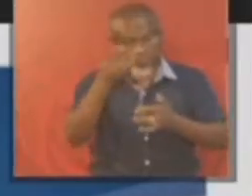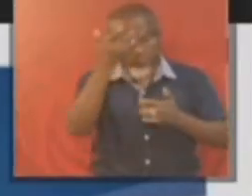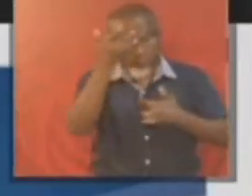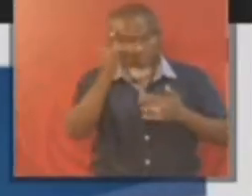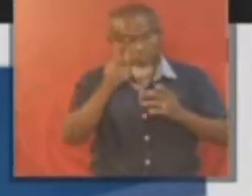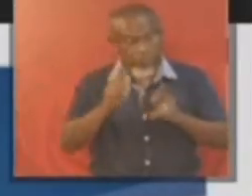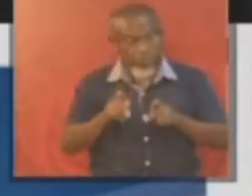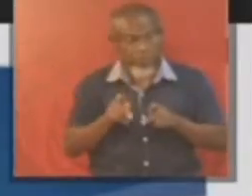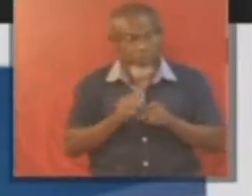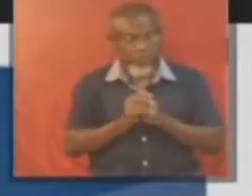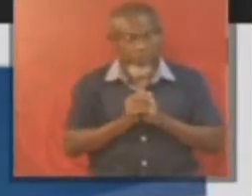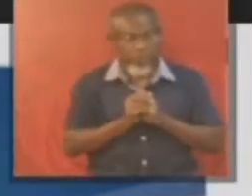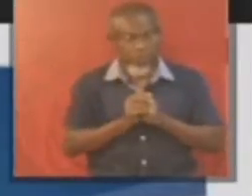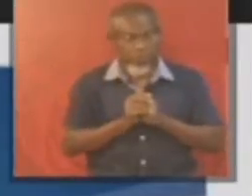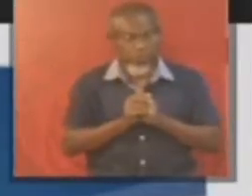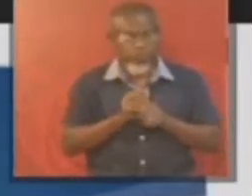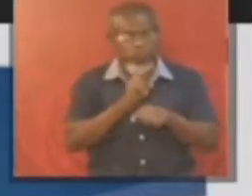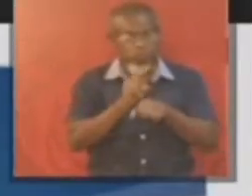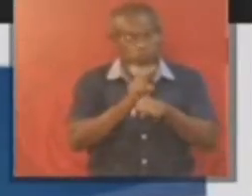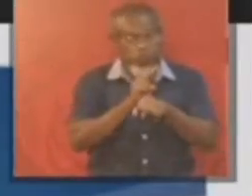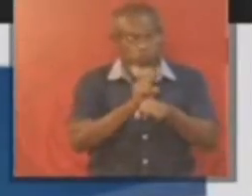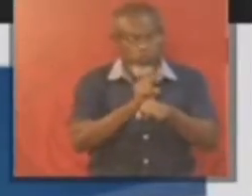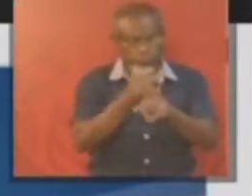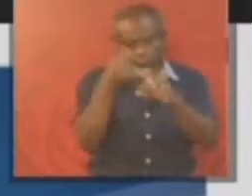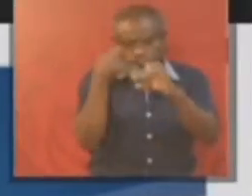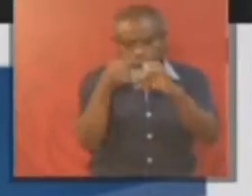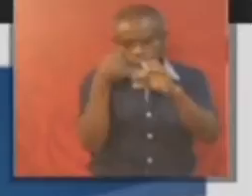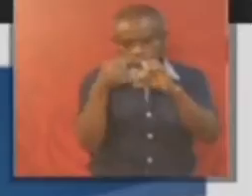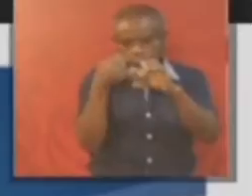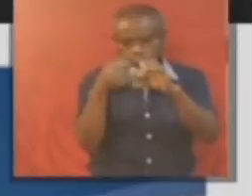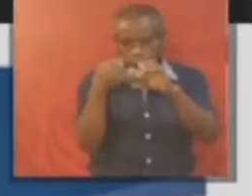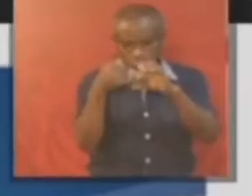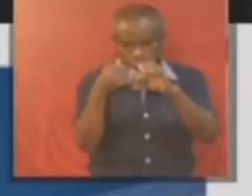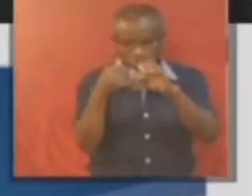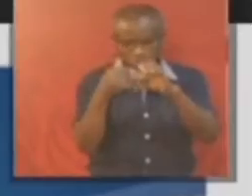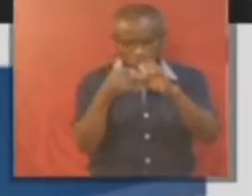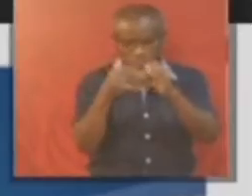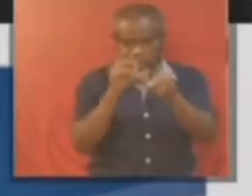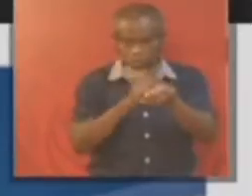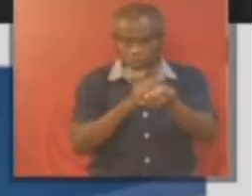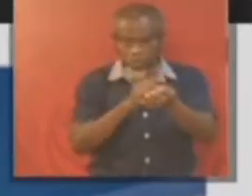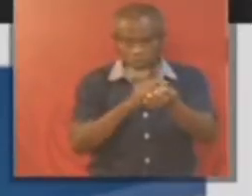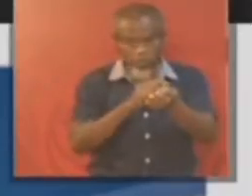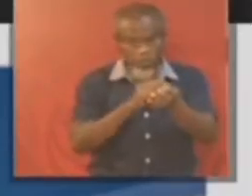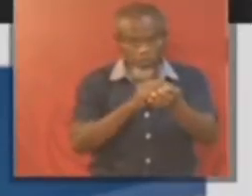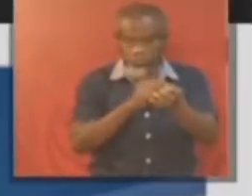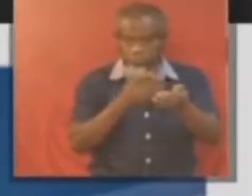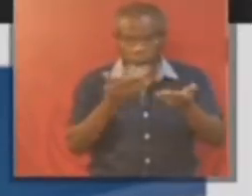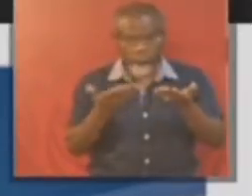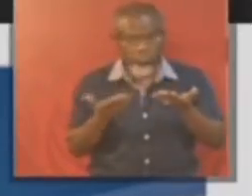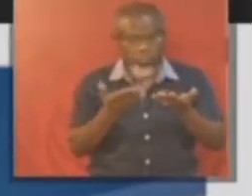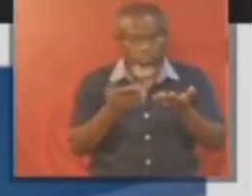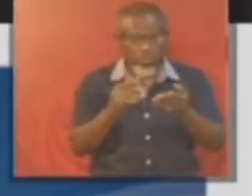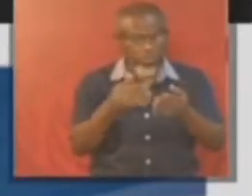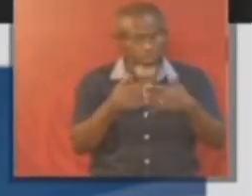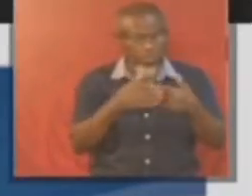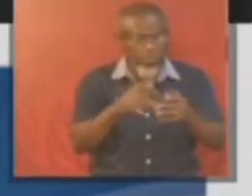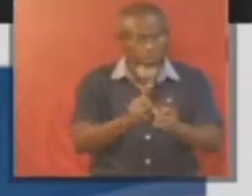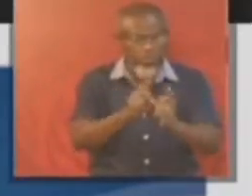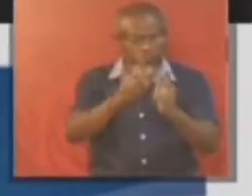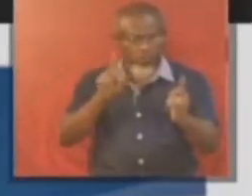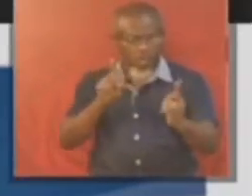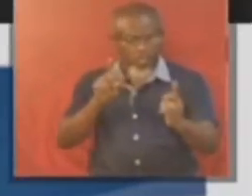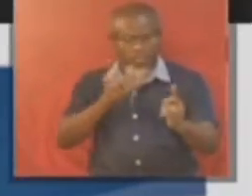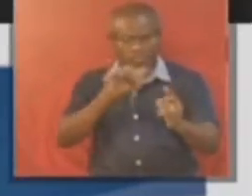electronic communication. It allows physicians to treat patients whenever needed and wherever the patient is. And this